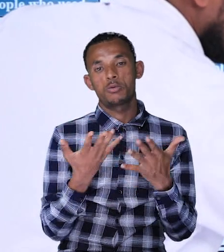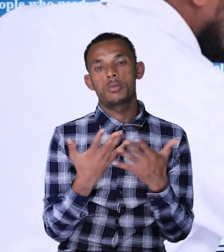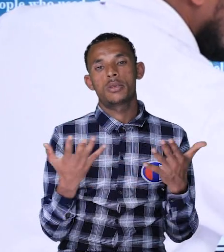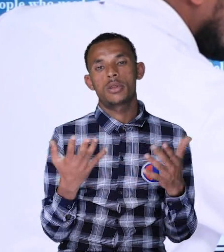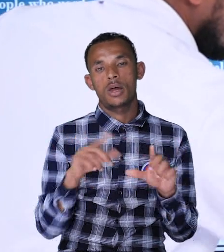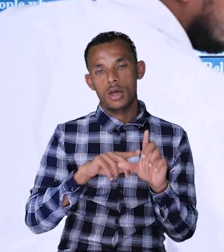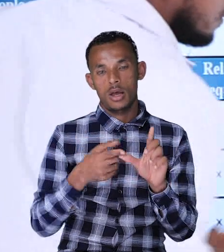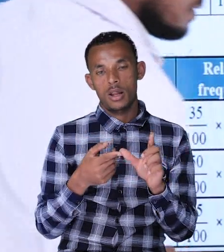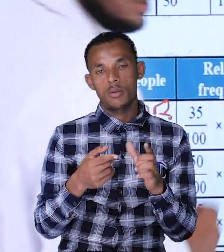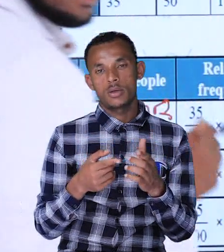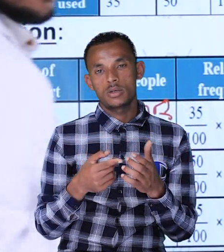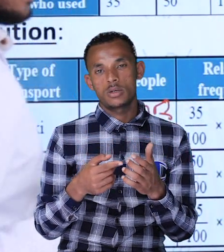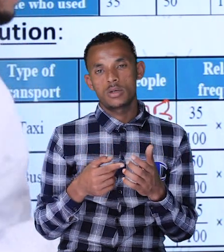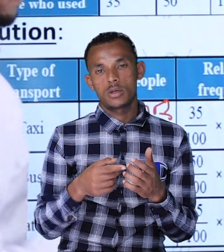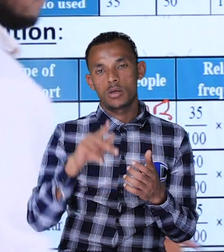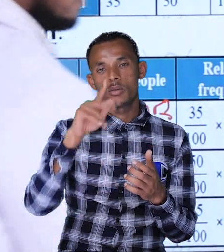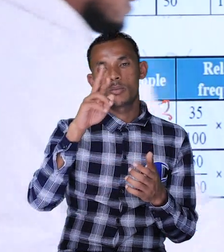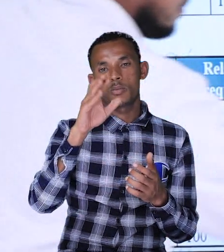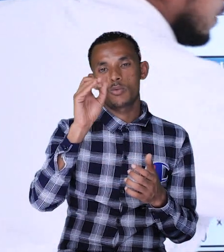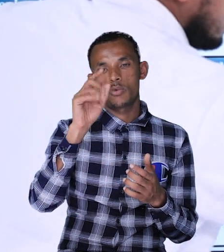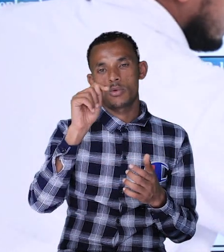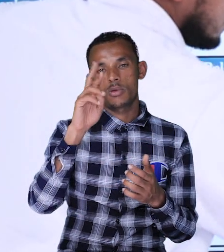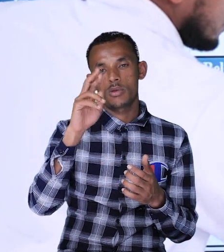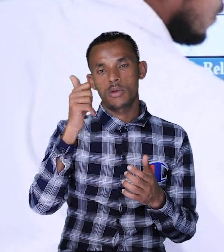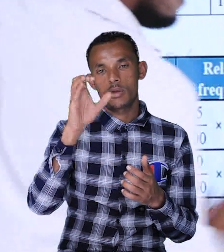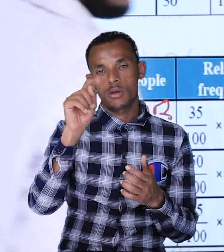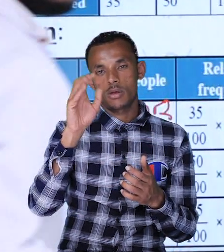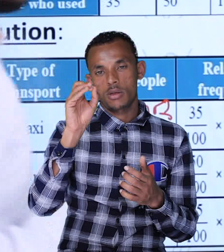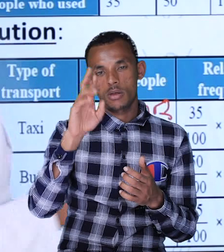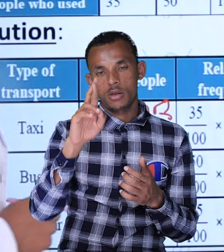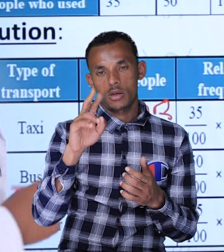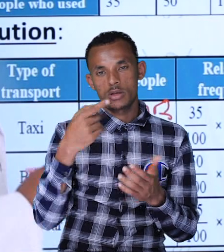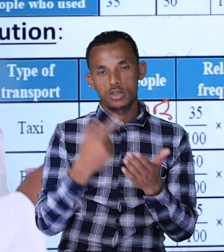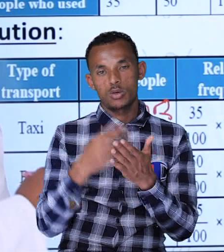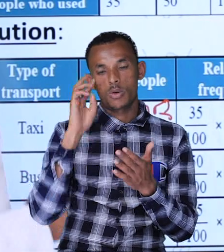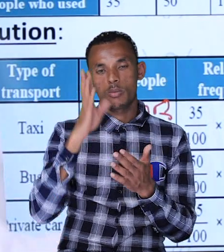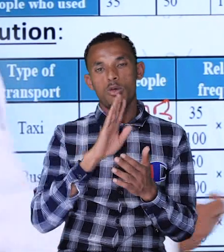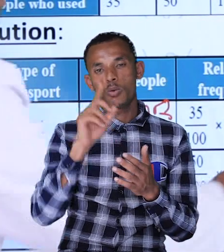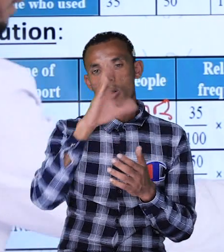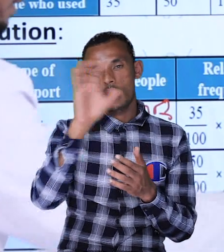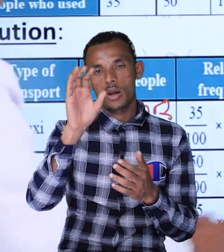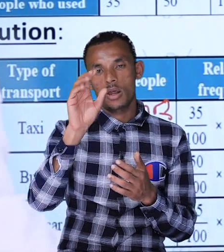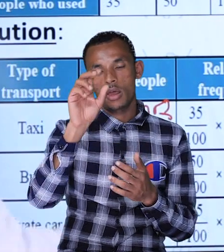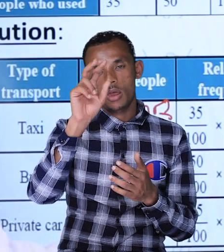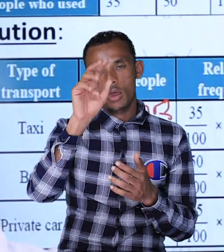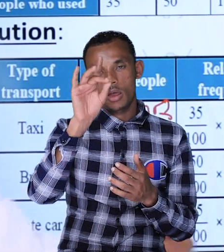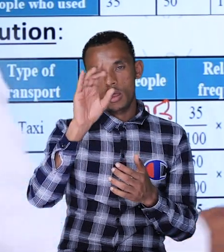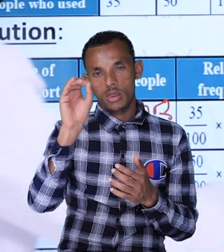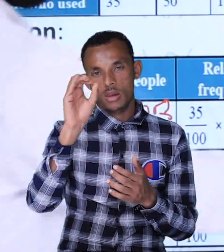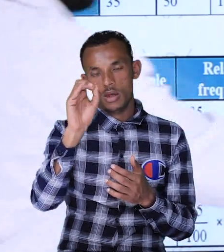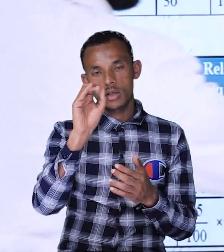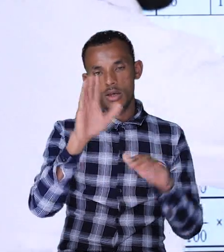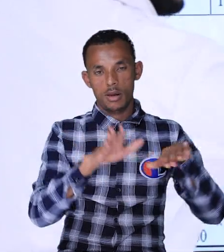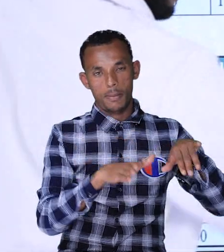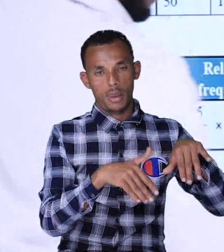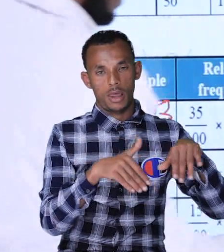angle measuring instrument protractor. You can measure this. So this will be this 180 degree. And then the